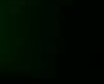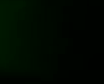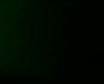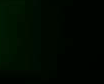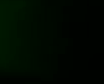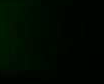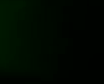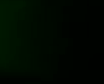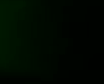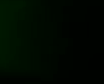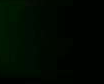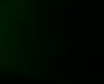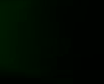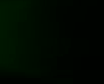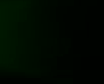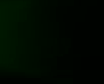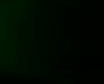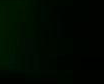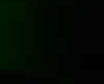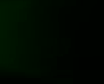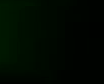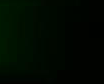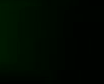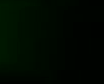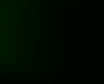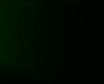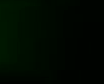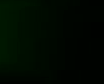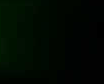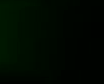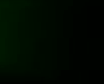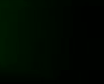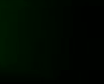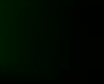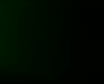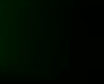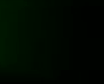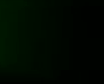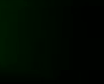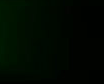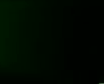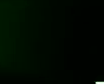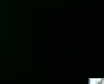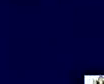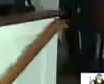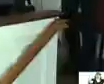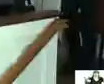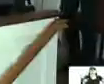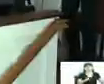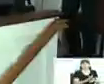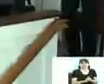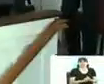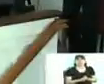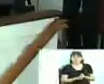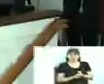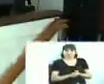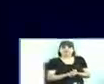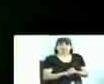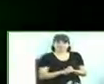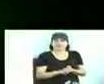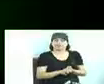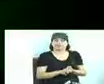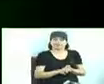us out. We've come today to sing our praises and shout. Let's do that